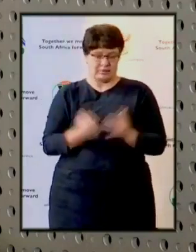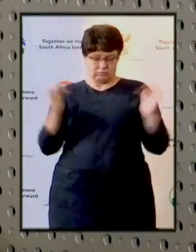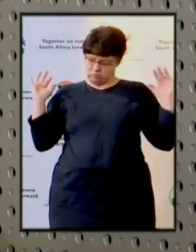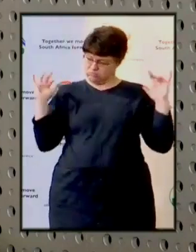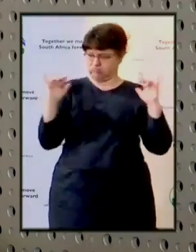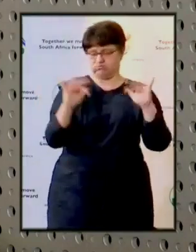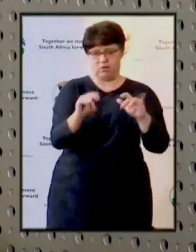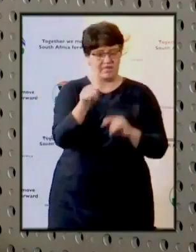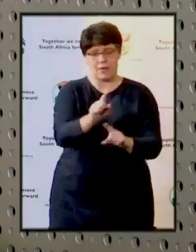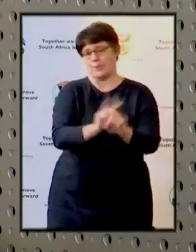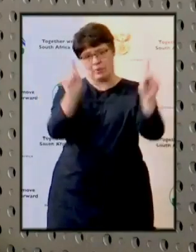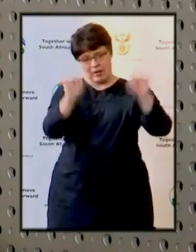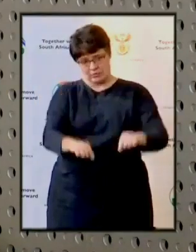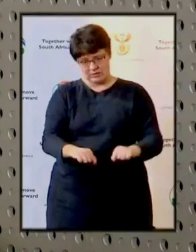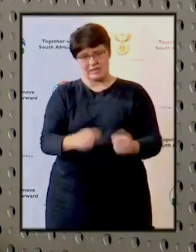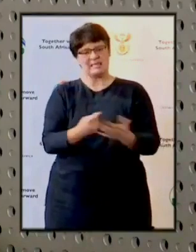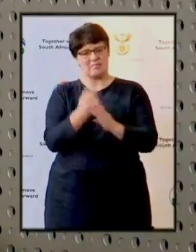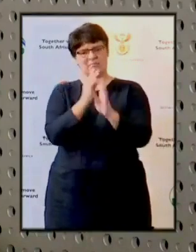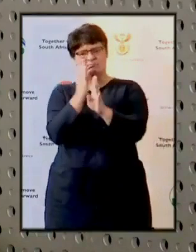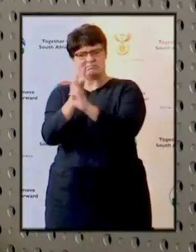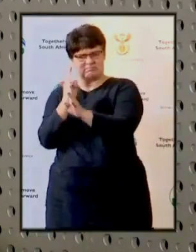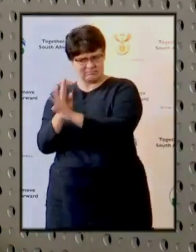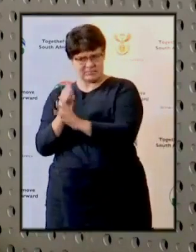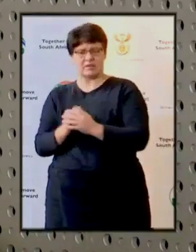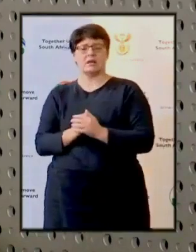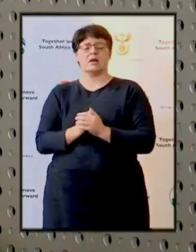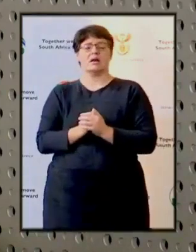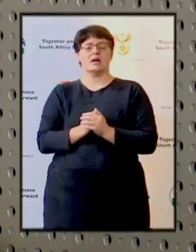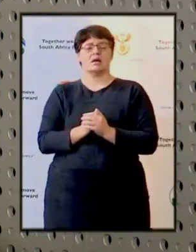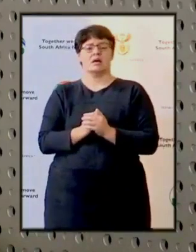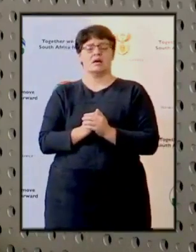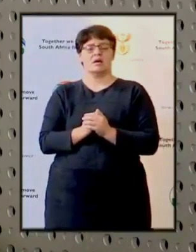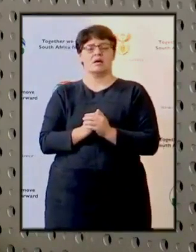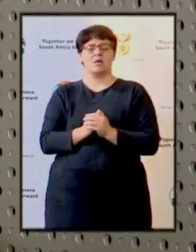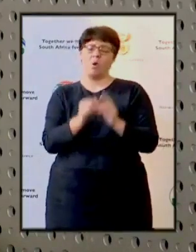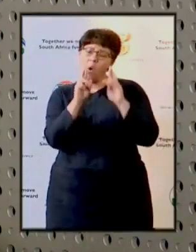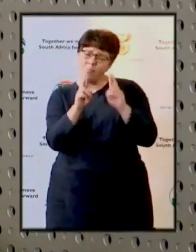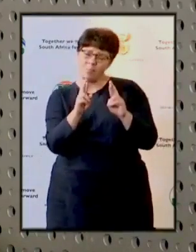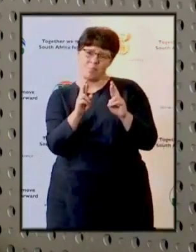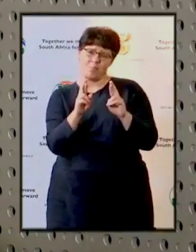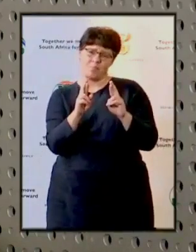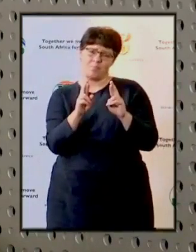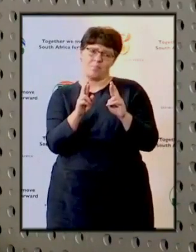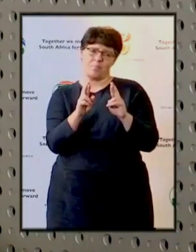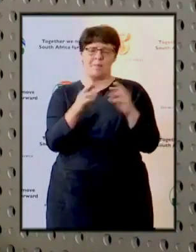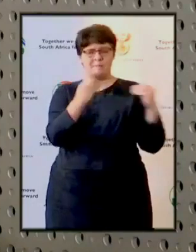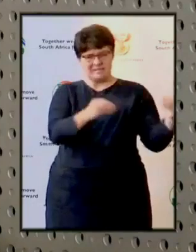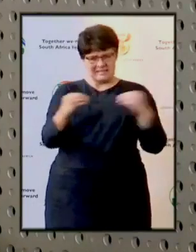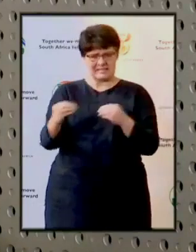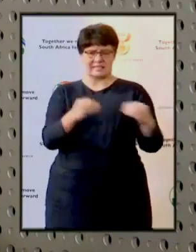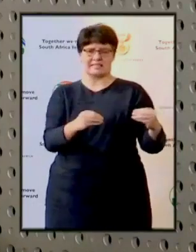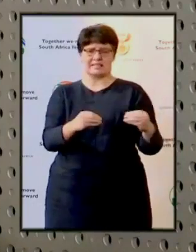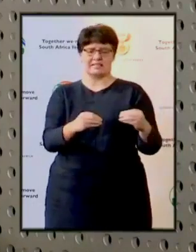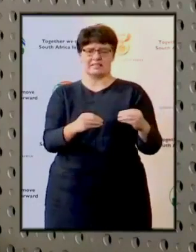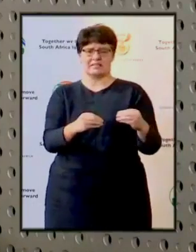Even in the townships, we hope there'll be a new a business boom up